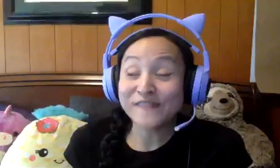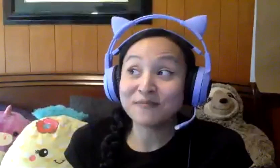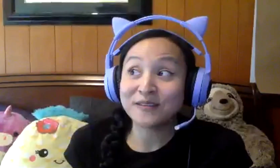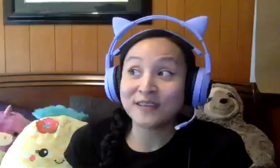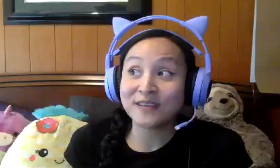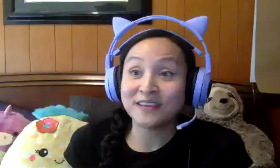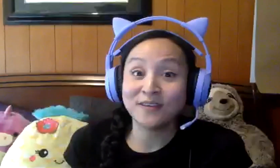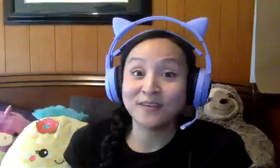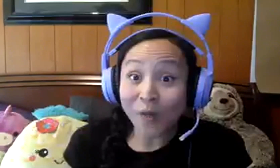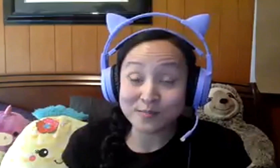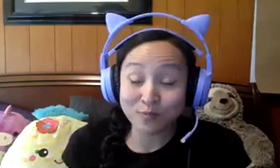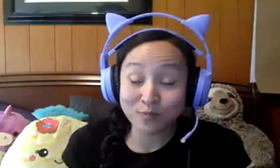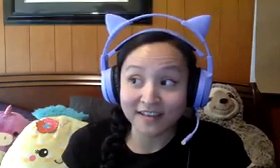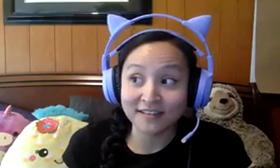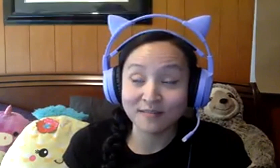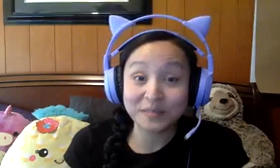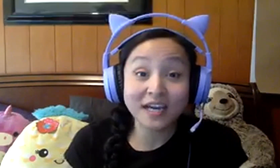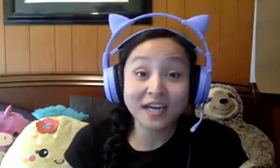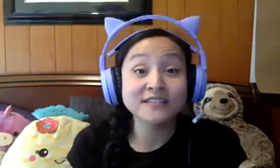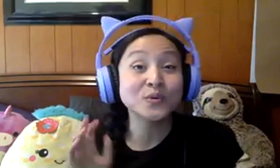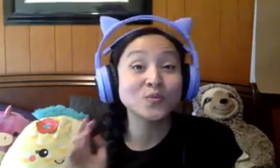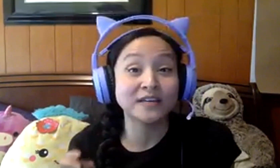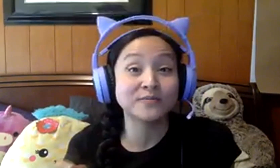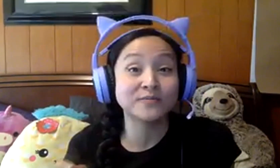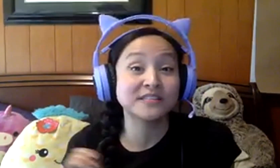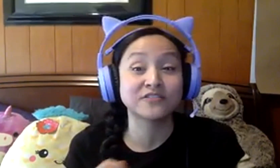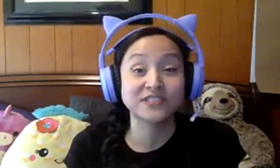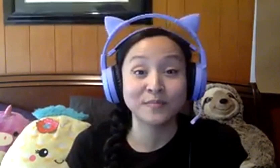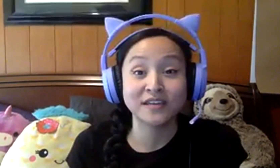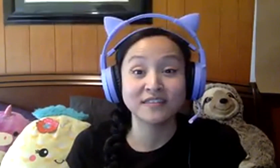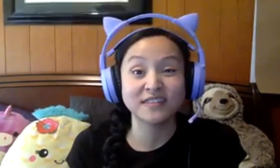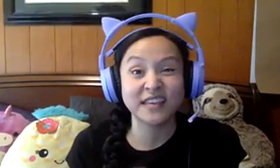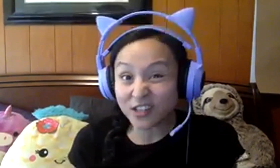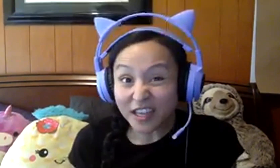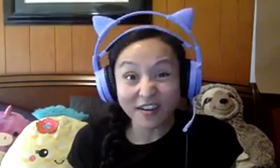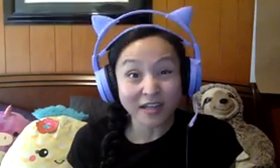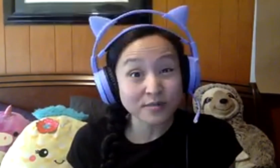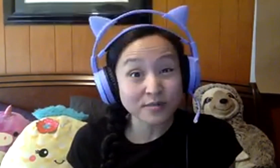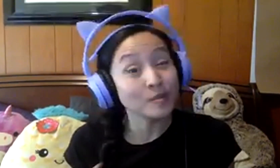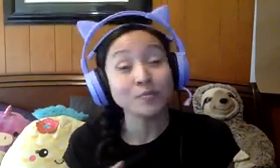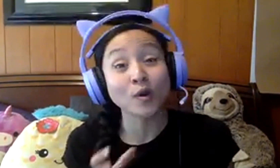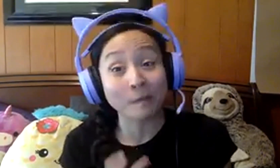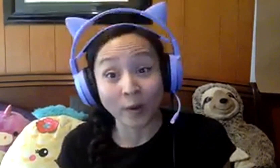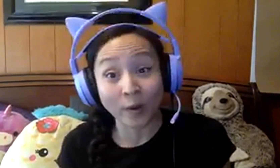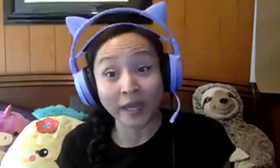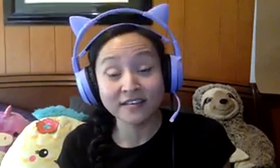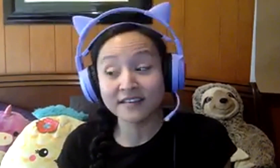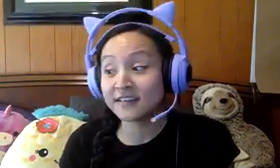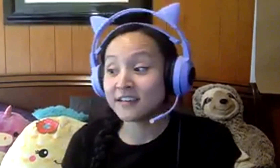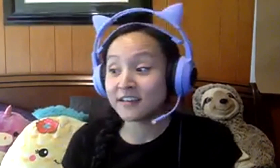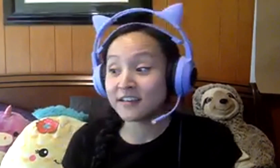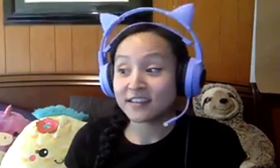Actually, my family, when my mom was pregnant, because of the way I was sitting in her stomach, they actually thought I was going to be born a